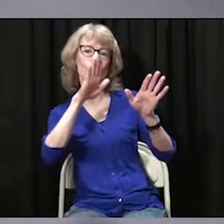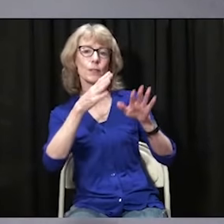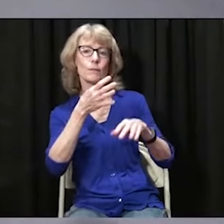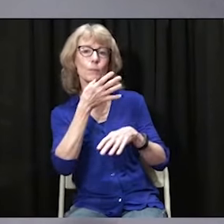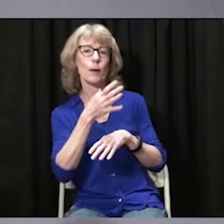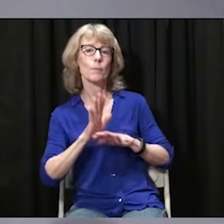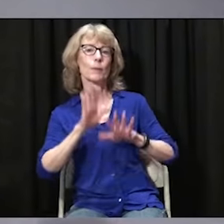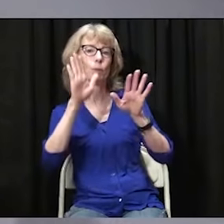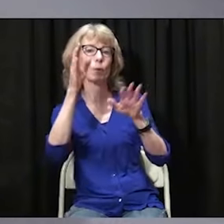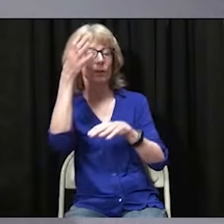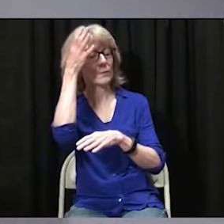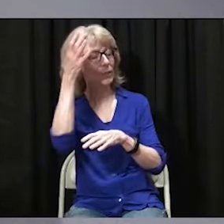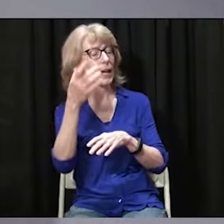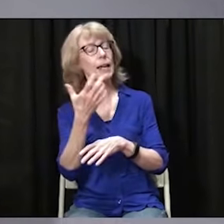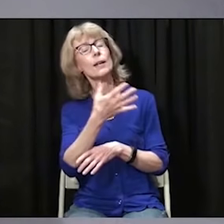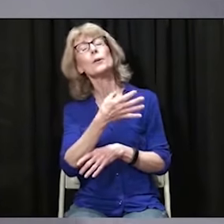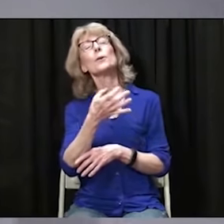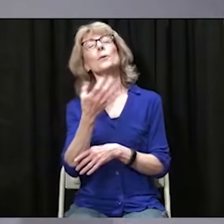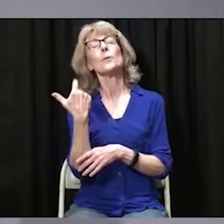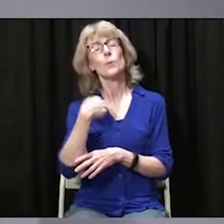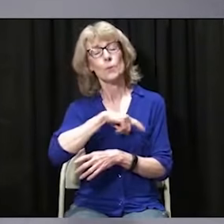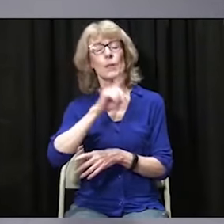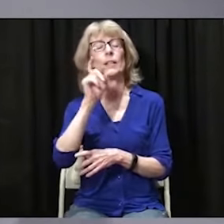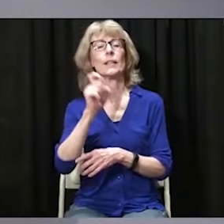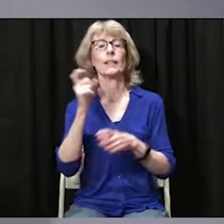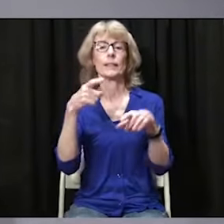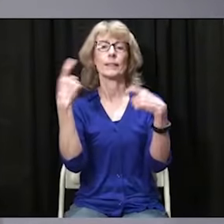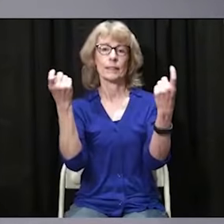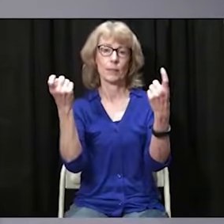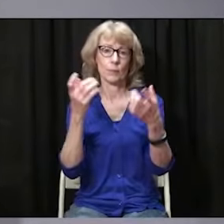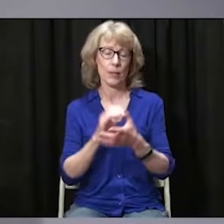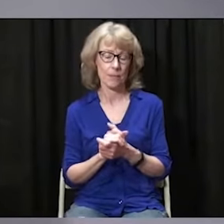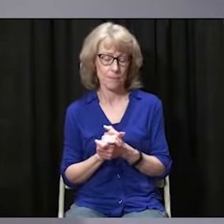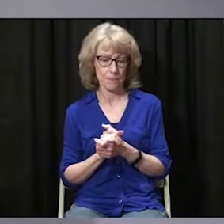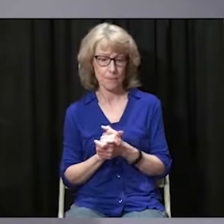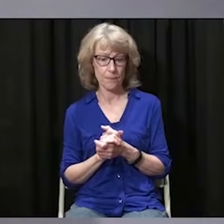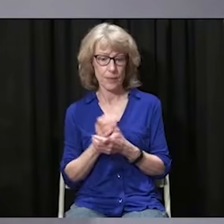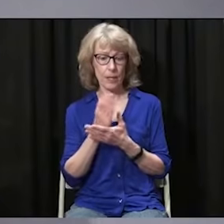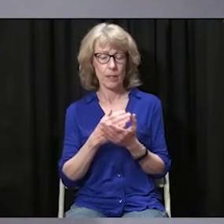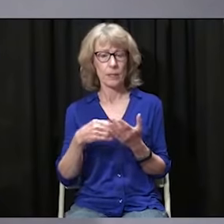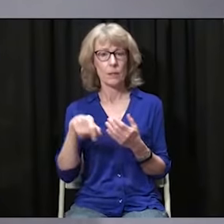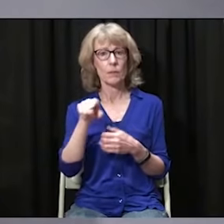celebrate. Isn't that awesome? Now, I know some of you are like, that's not fair.